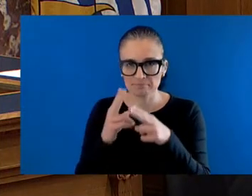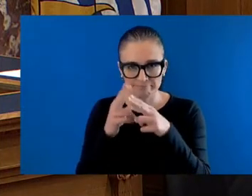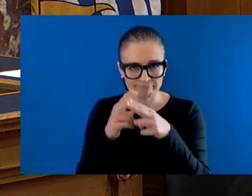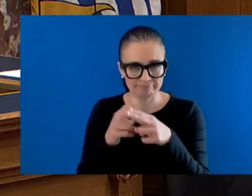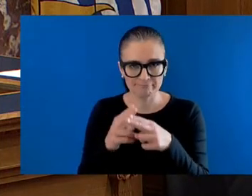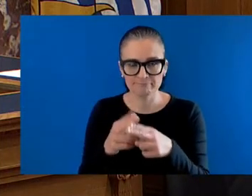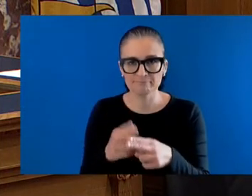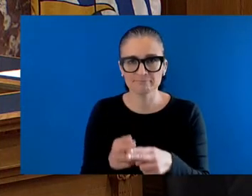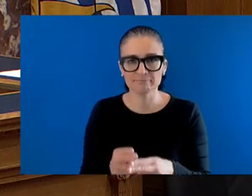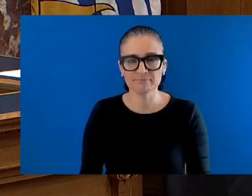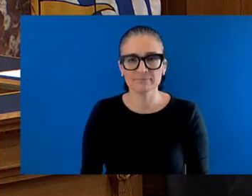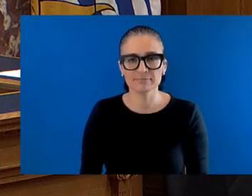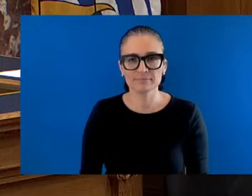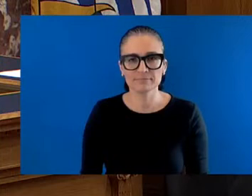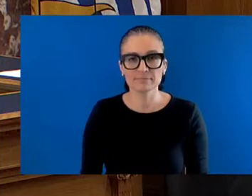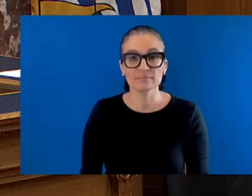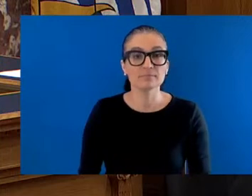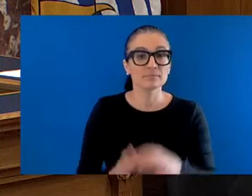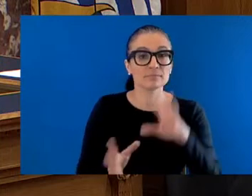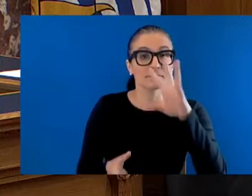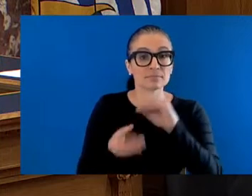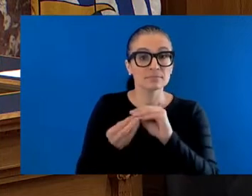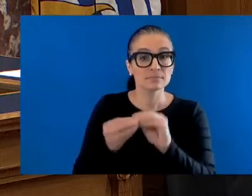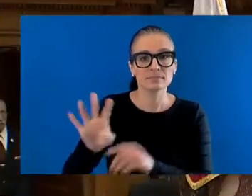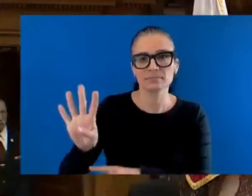Chen, 46. Motion failed.